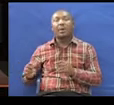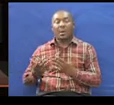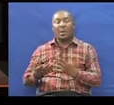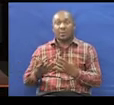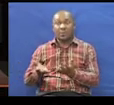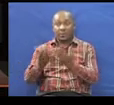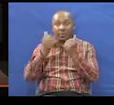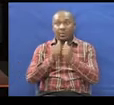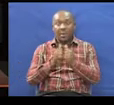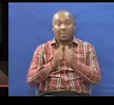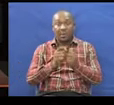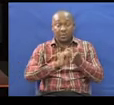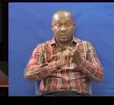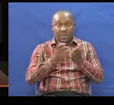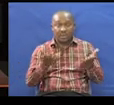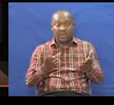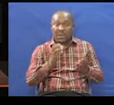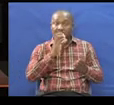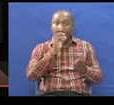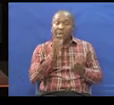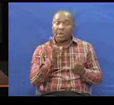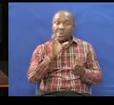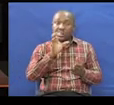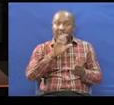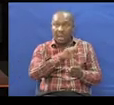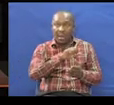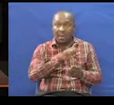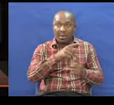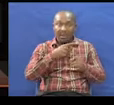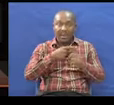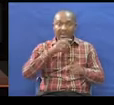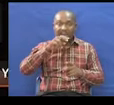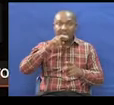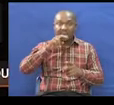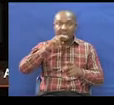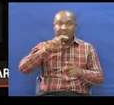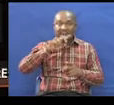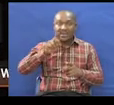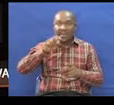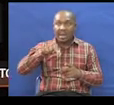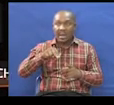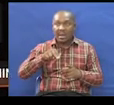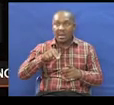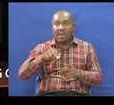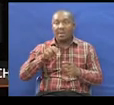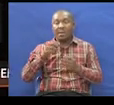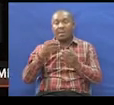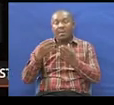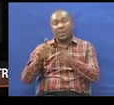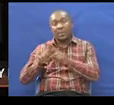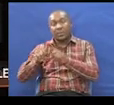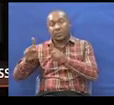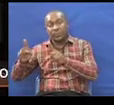formula, this is the chemical formula showing the reaction taking place in the laboratory. So this is the chemical